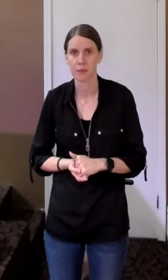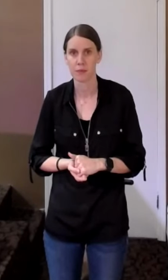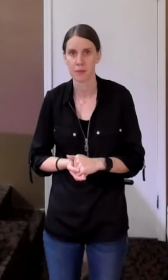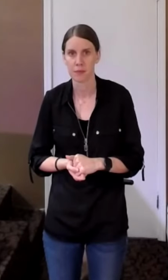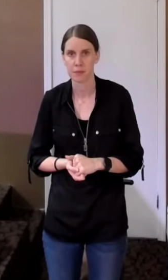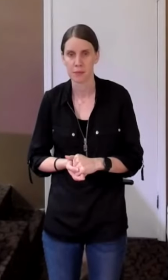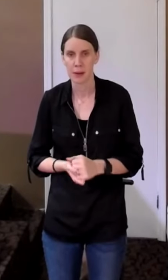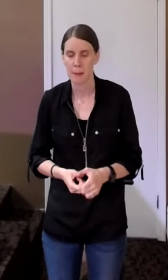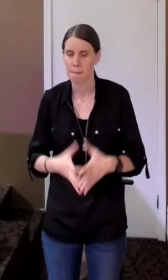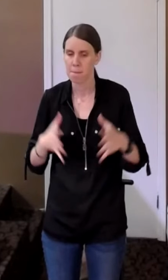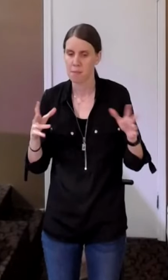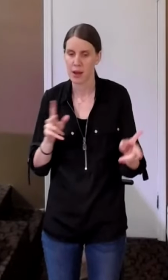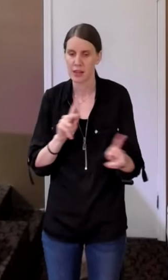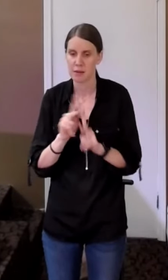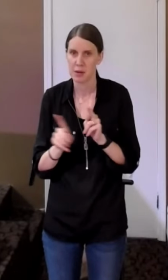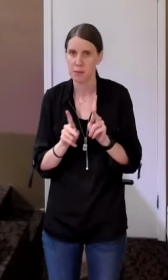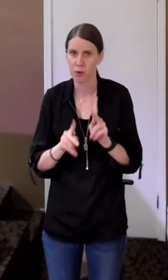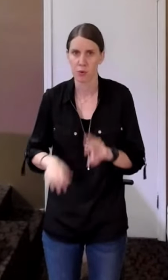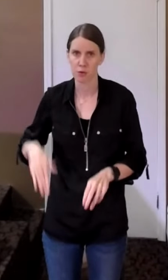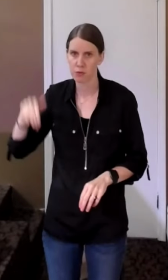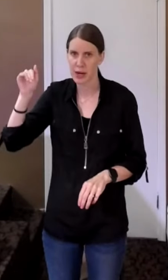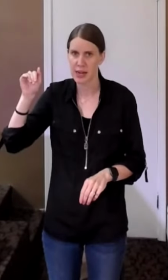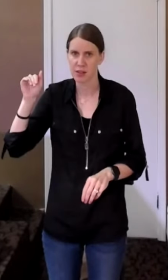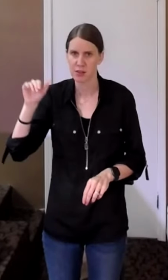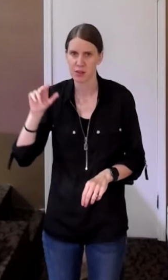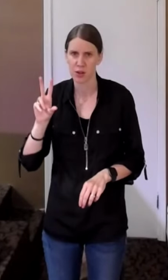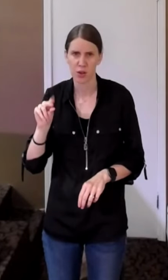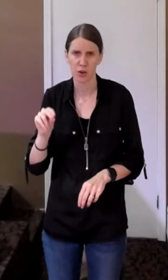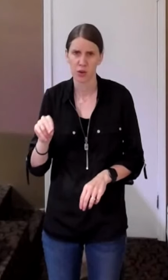For so many raised without that,